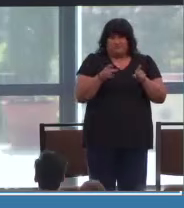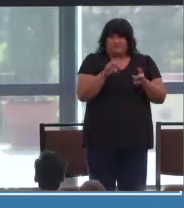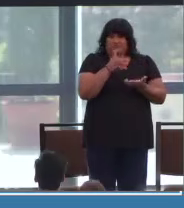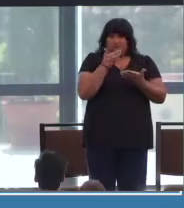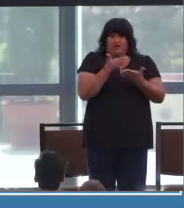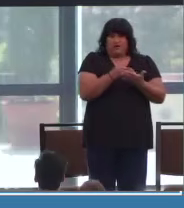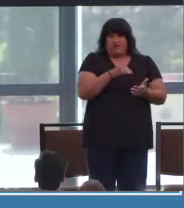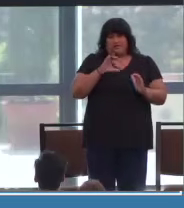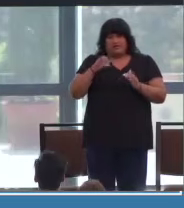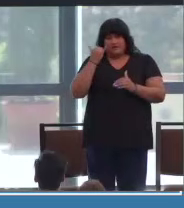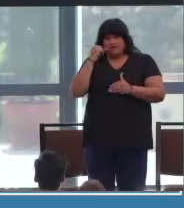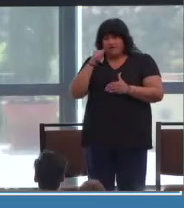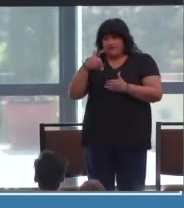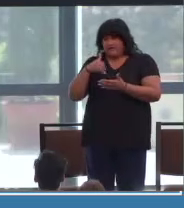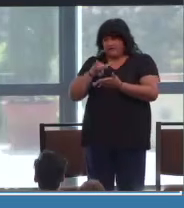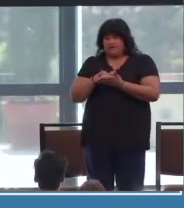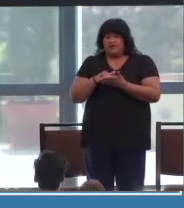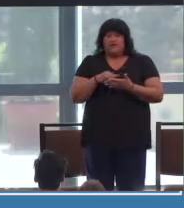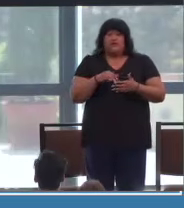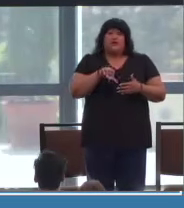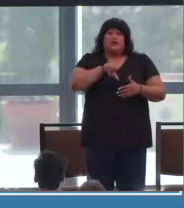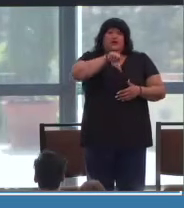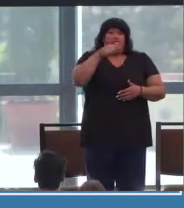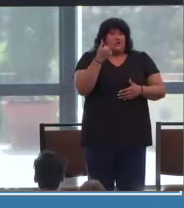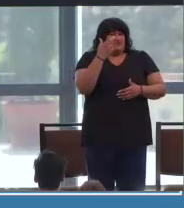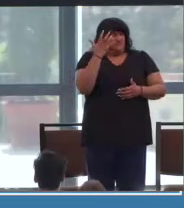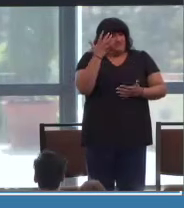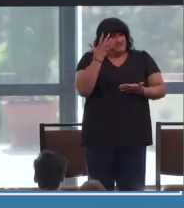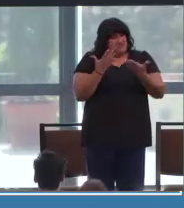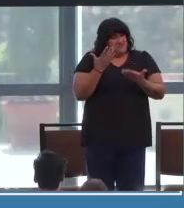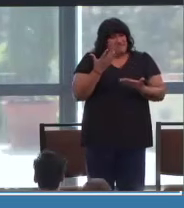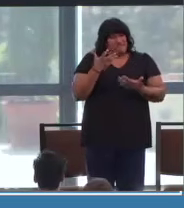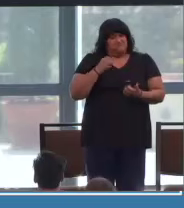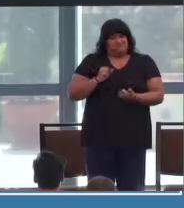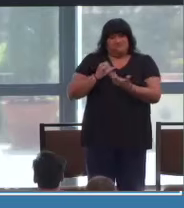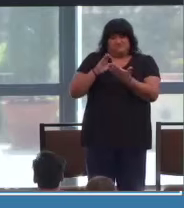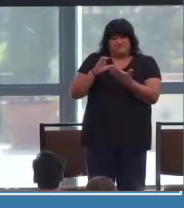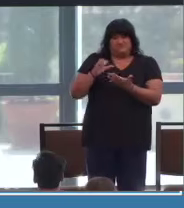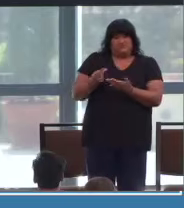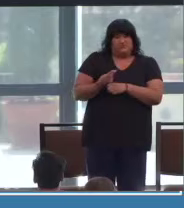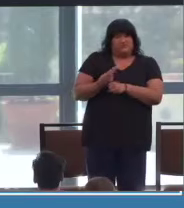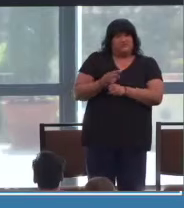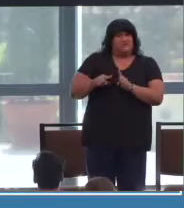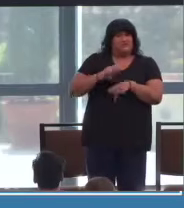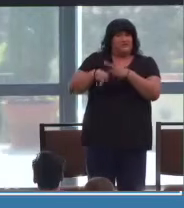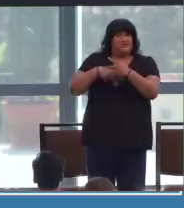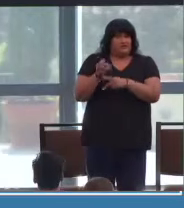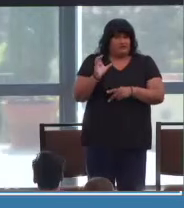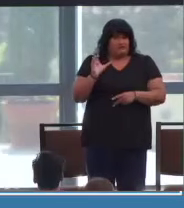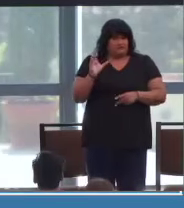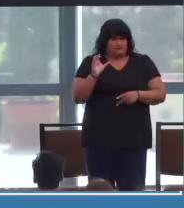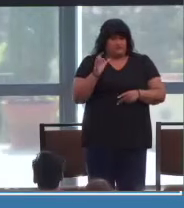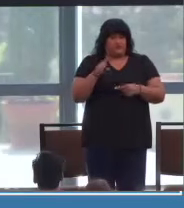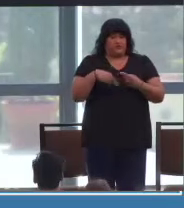So that might be another reason to decide to choose another form of contraception or to use multiple different forms of contraception when you're